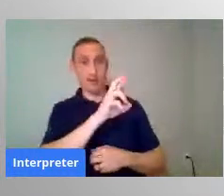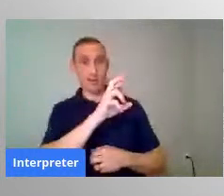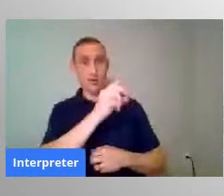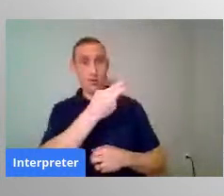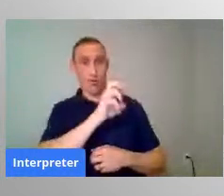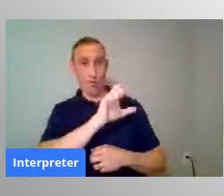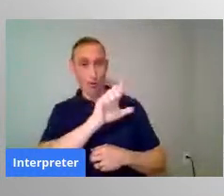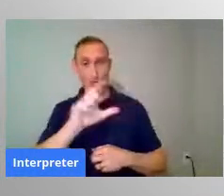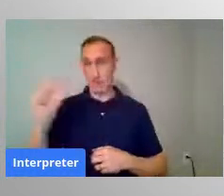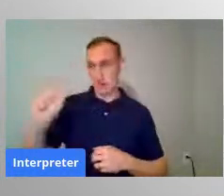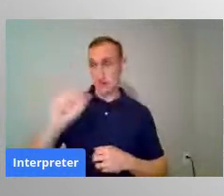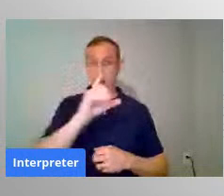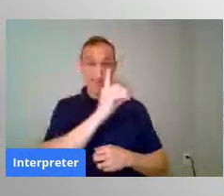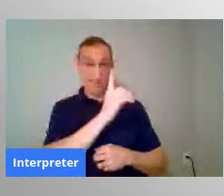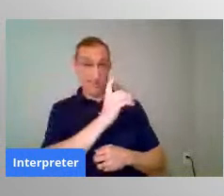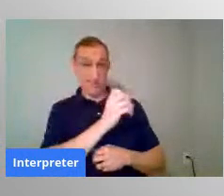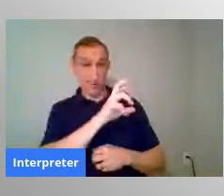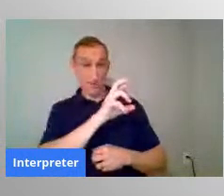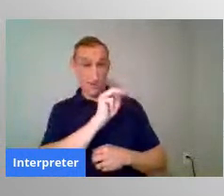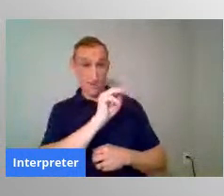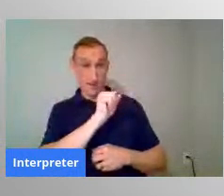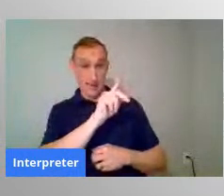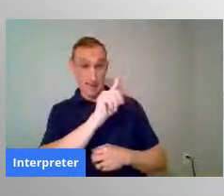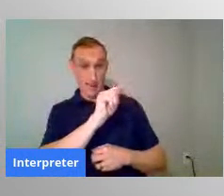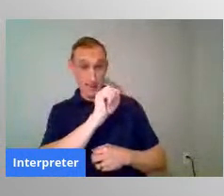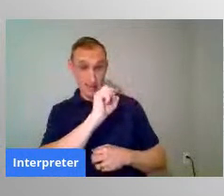and Dr. Maddox. Yes.